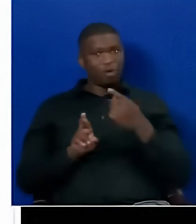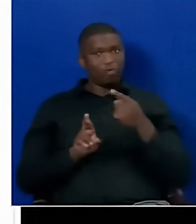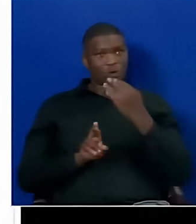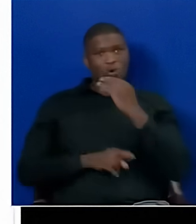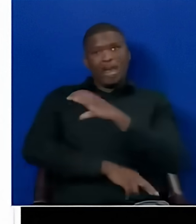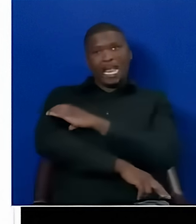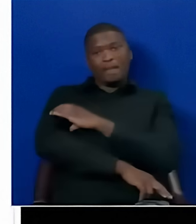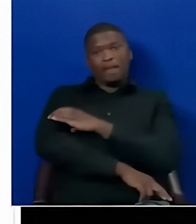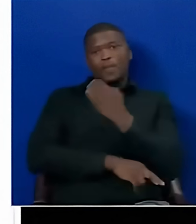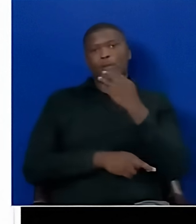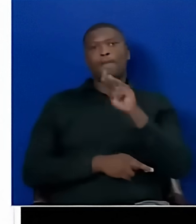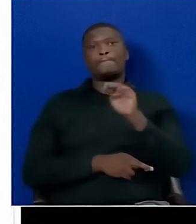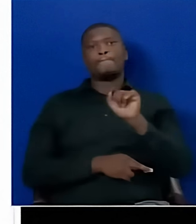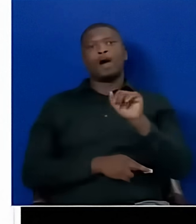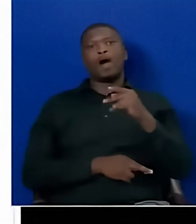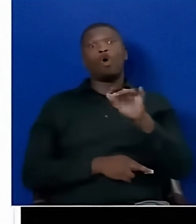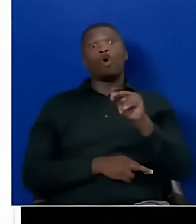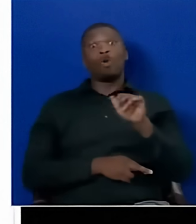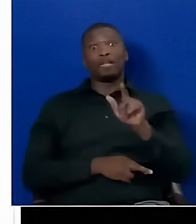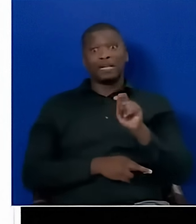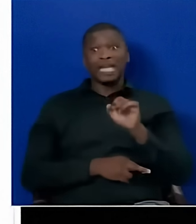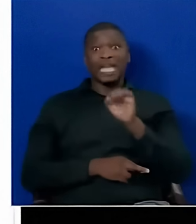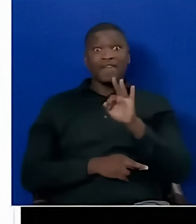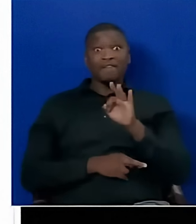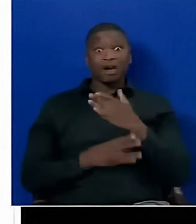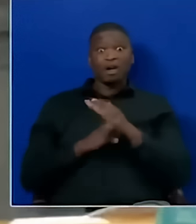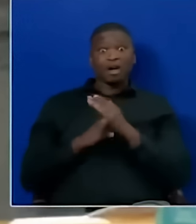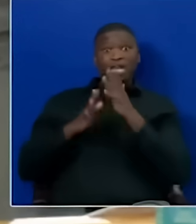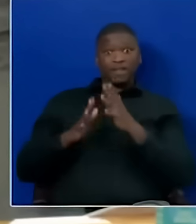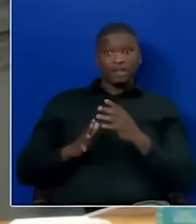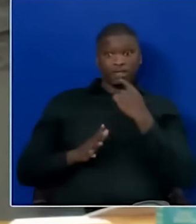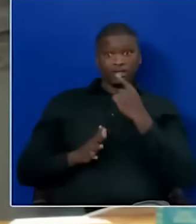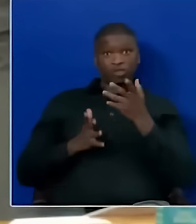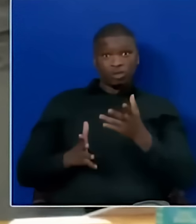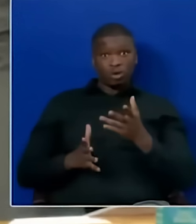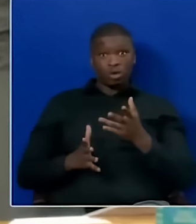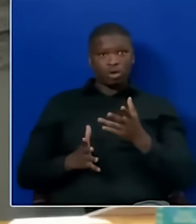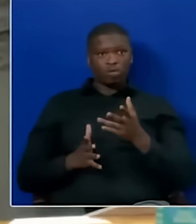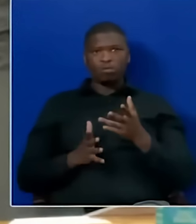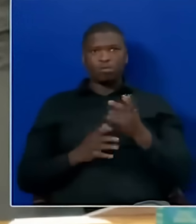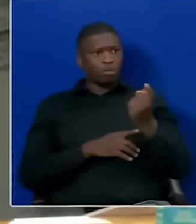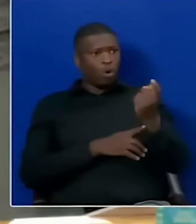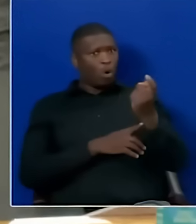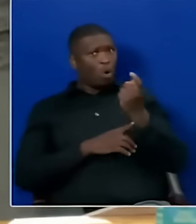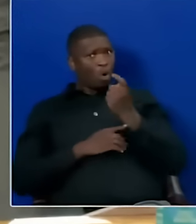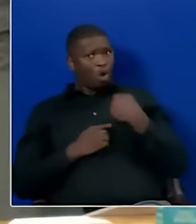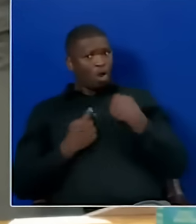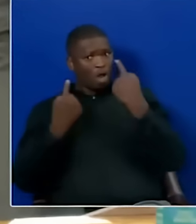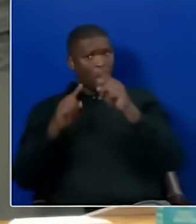If the defense makes that admission, no one is called to court to testify in relation to